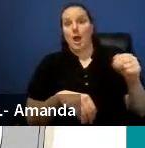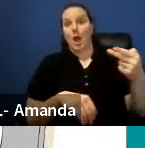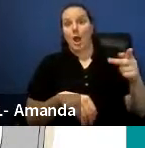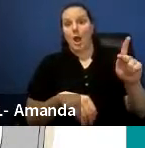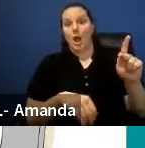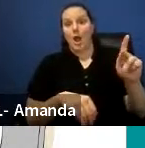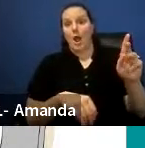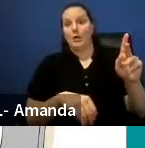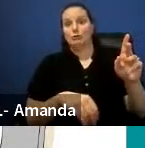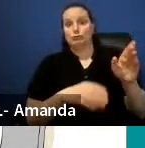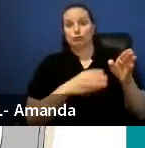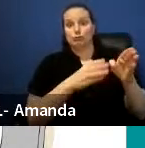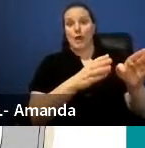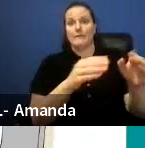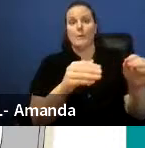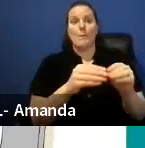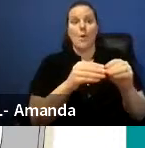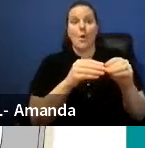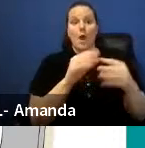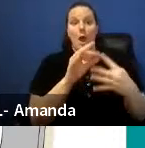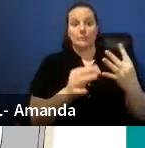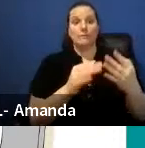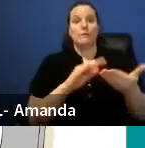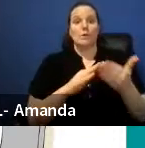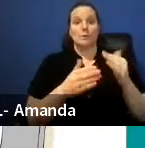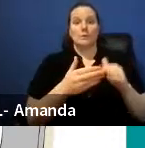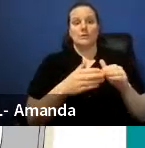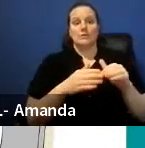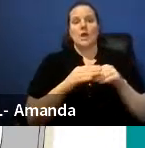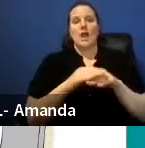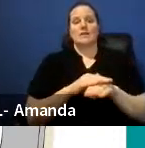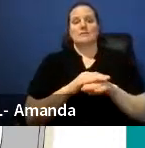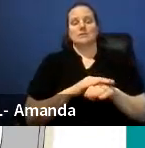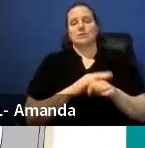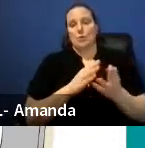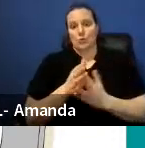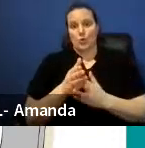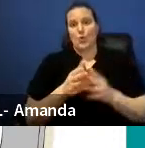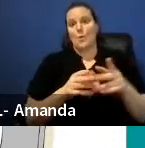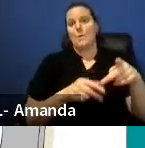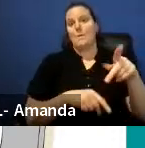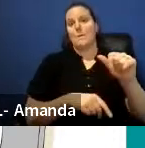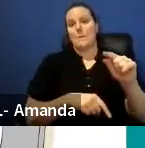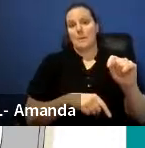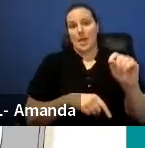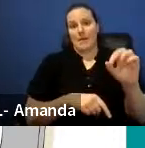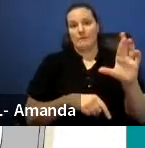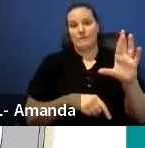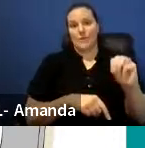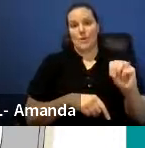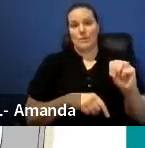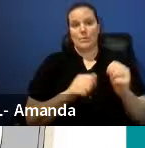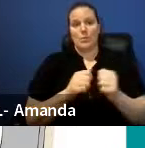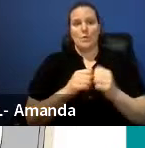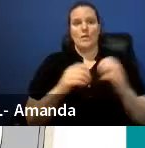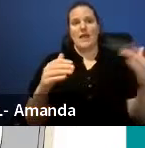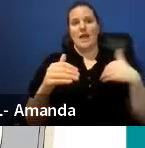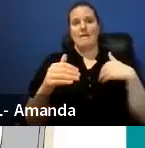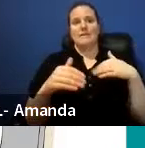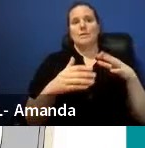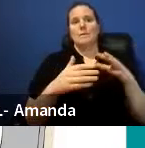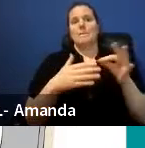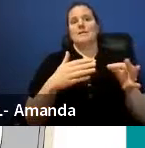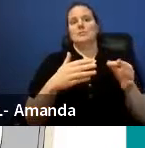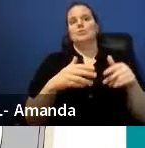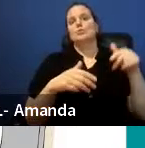the community for access to the platform, without having to choose to cross the